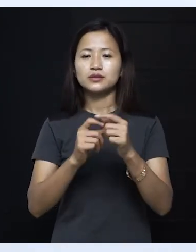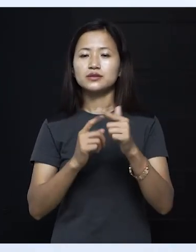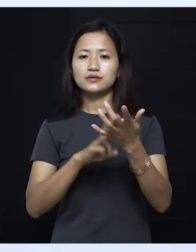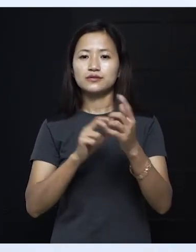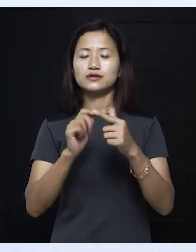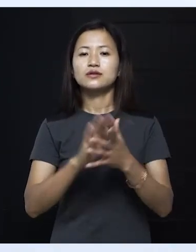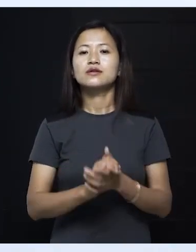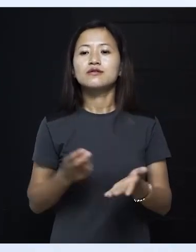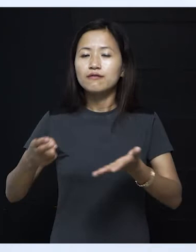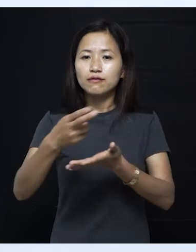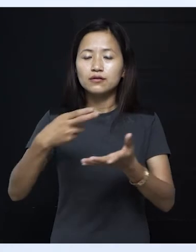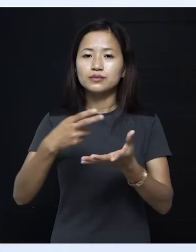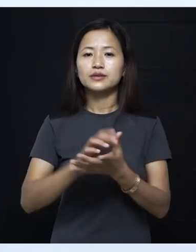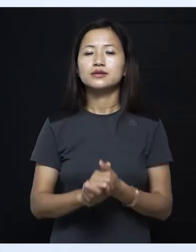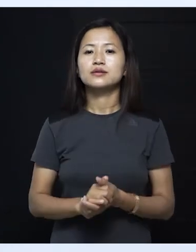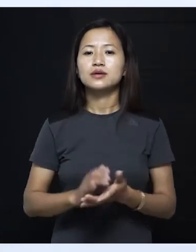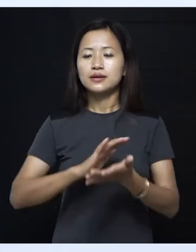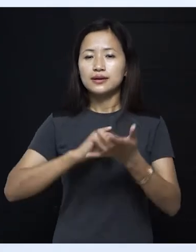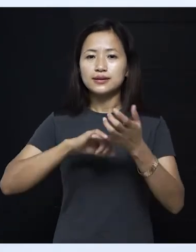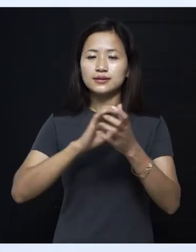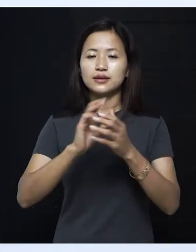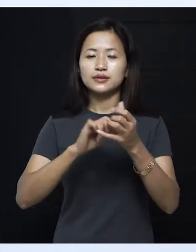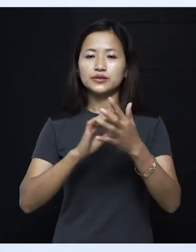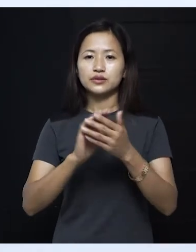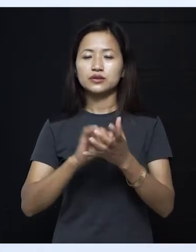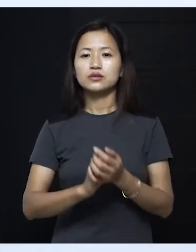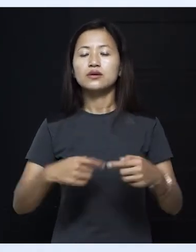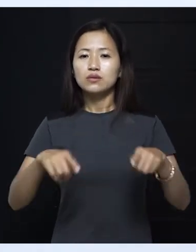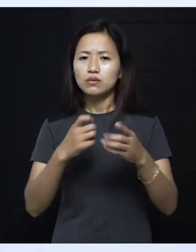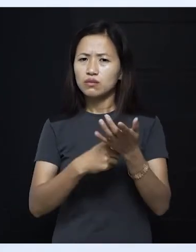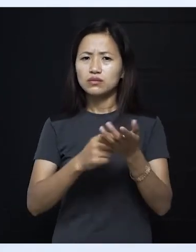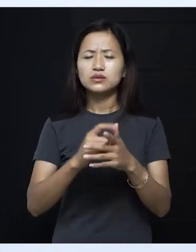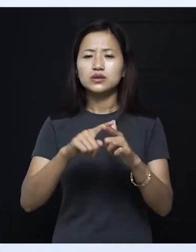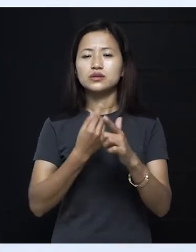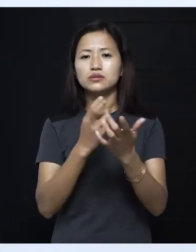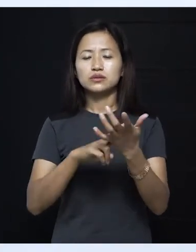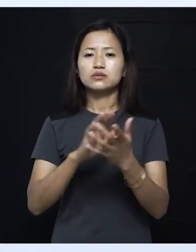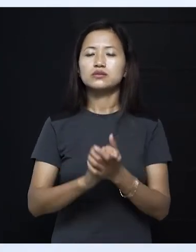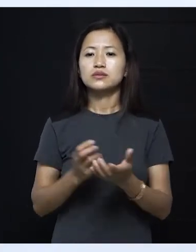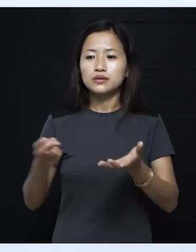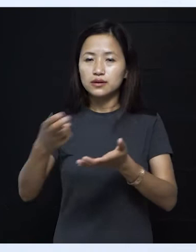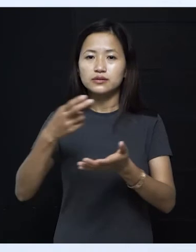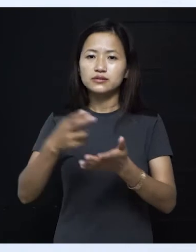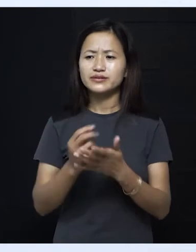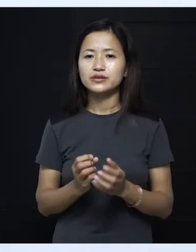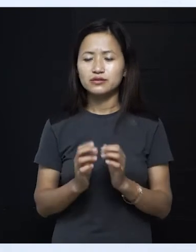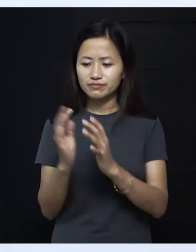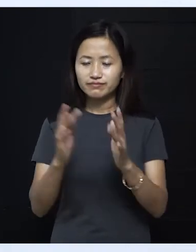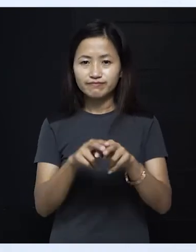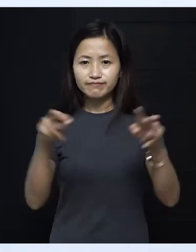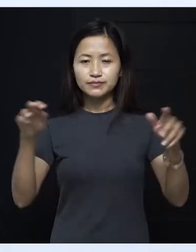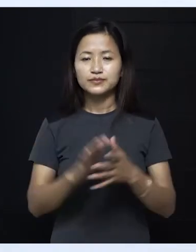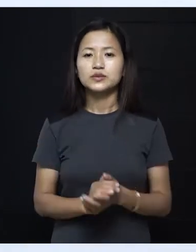farming, primitive, slash and burn, or June cultivation. It means the same thing, okay? So here what